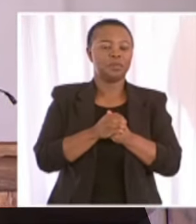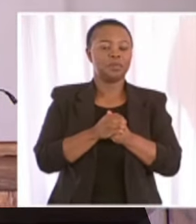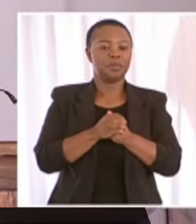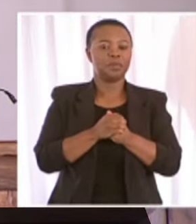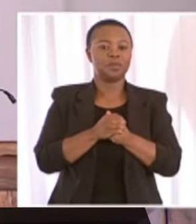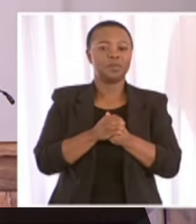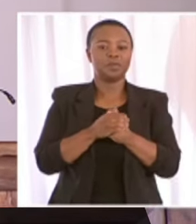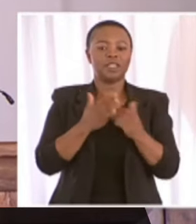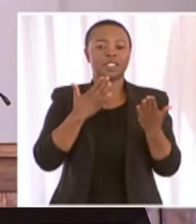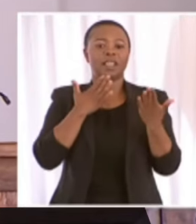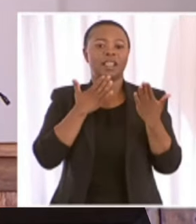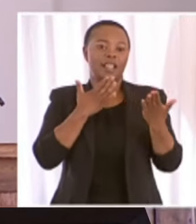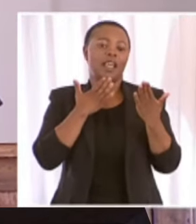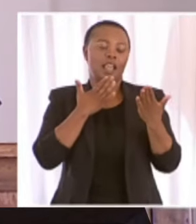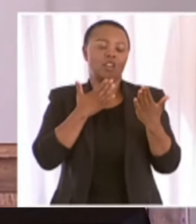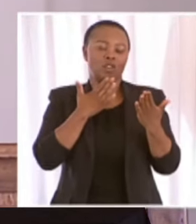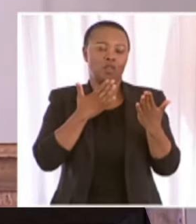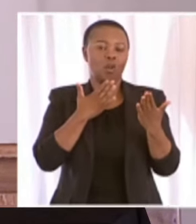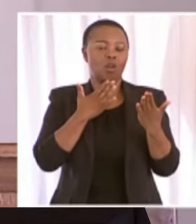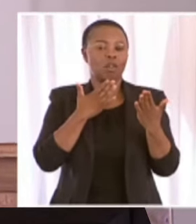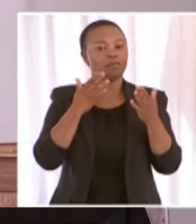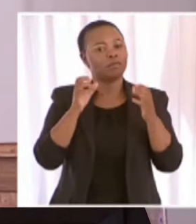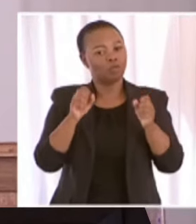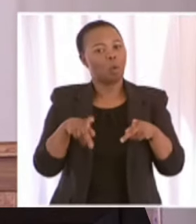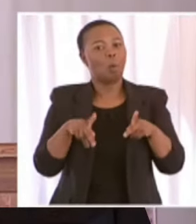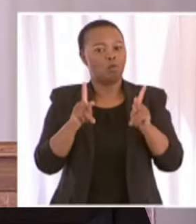thank you for giving me this opportunity.